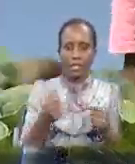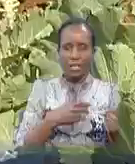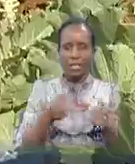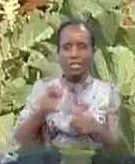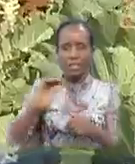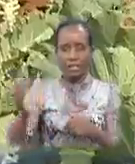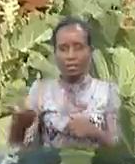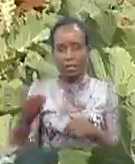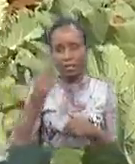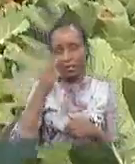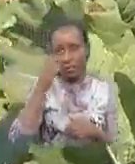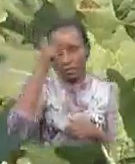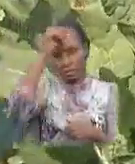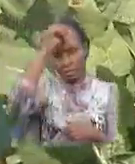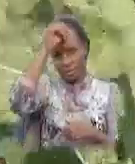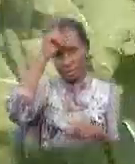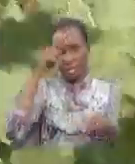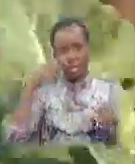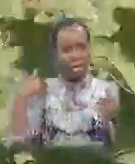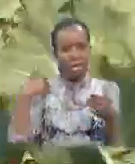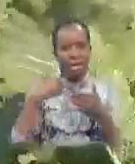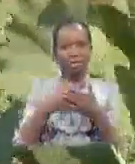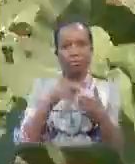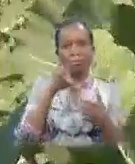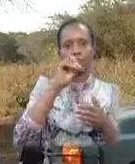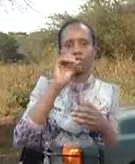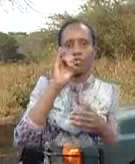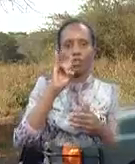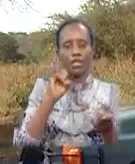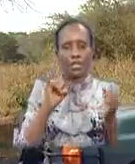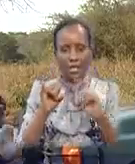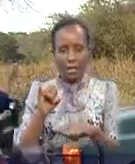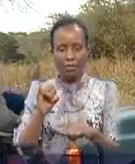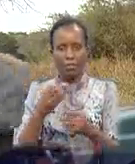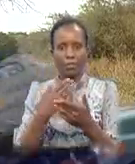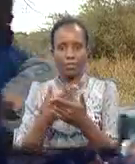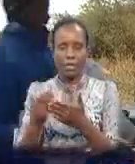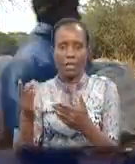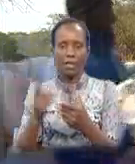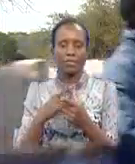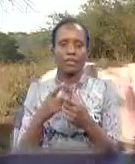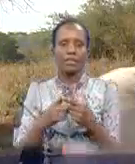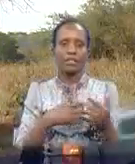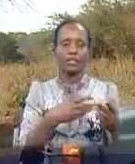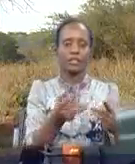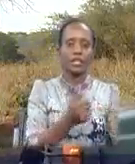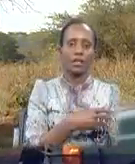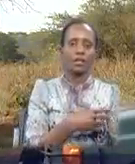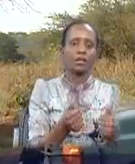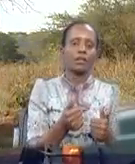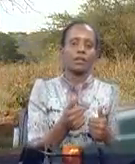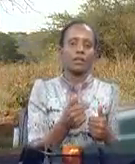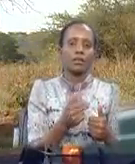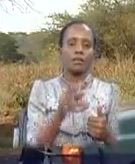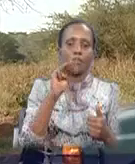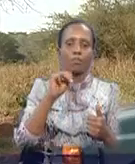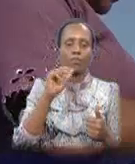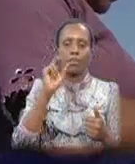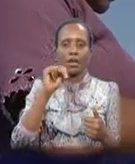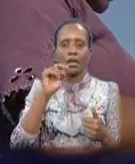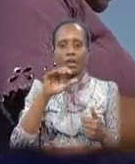kuuza kwa villages. Even up to Voi wanakuja kutoka hapa, wanapeleka Voi,